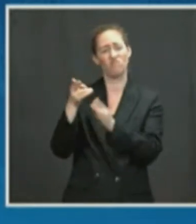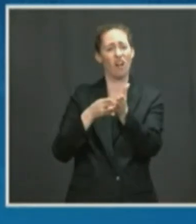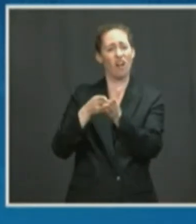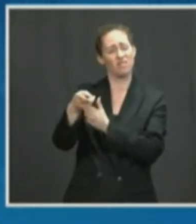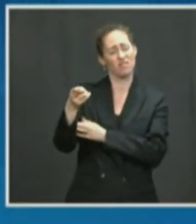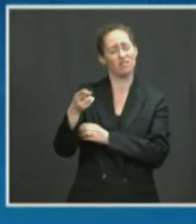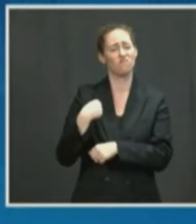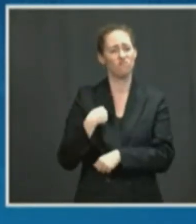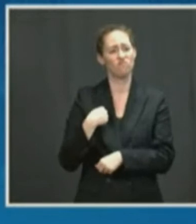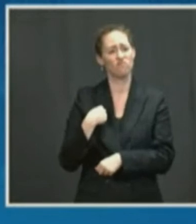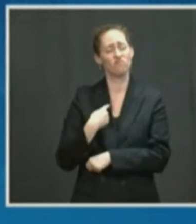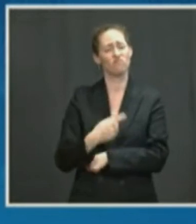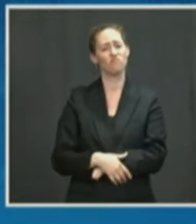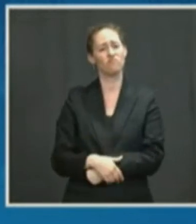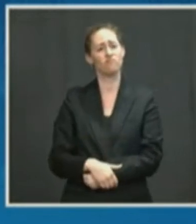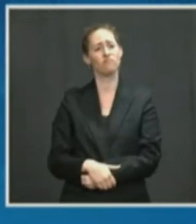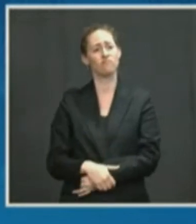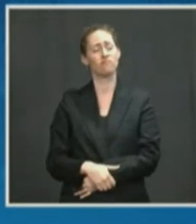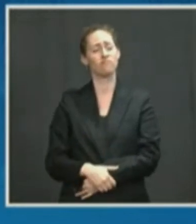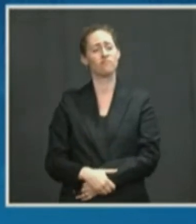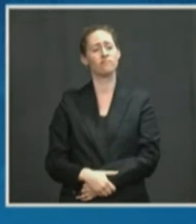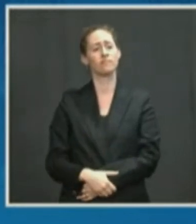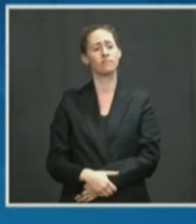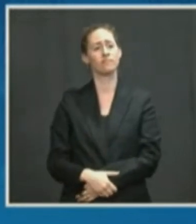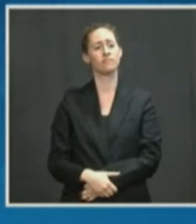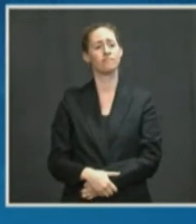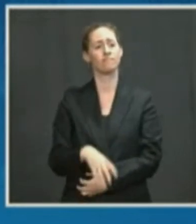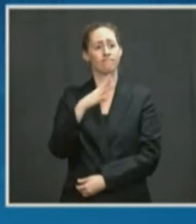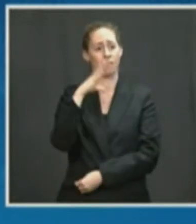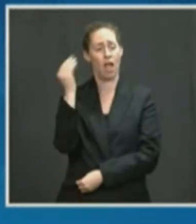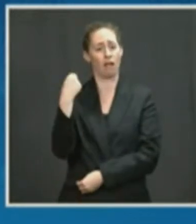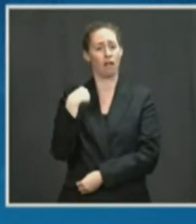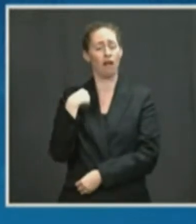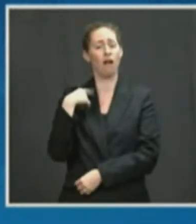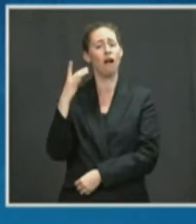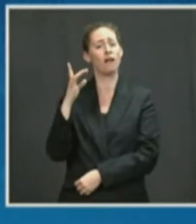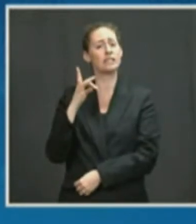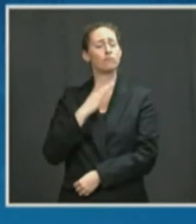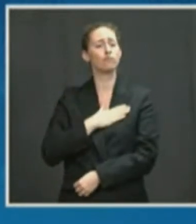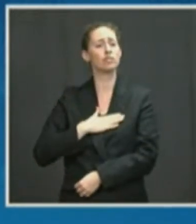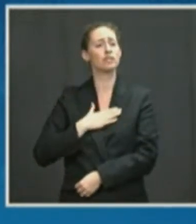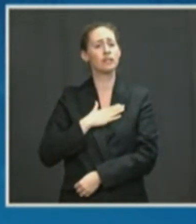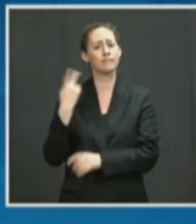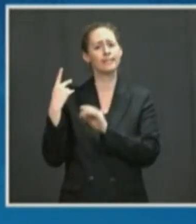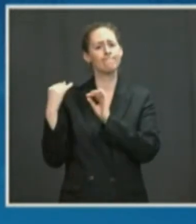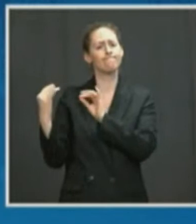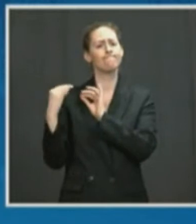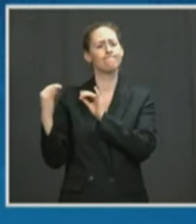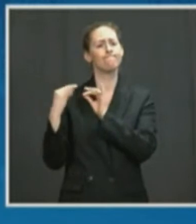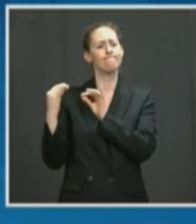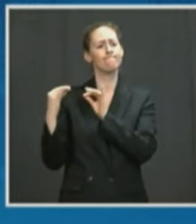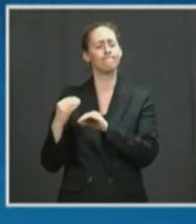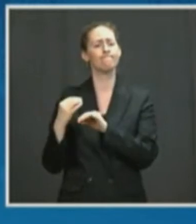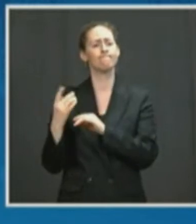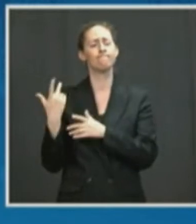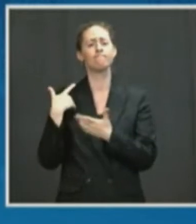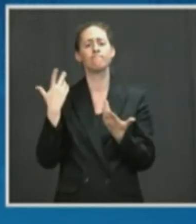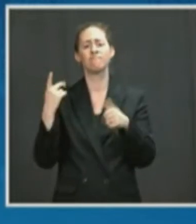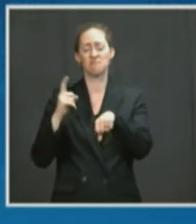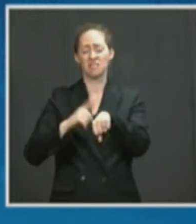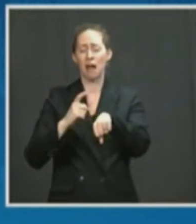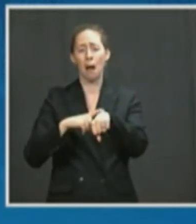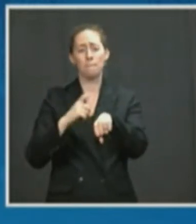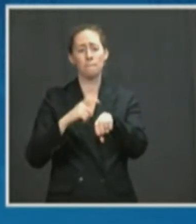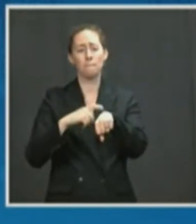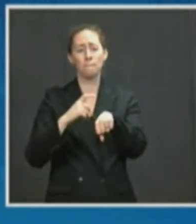We don't have time for glossing over concerns that we have. And so we